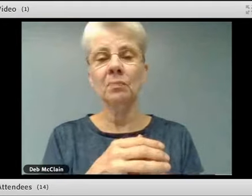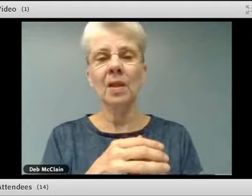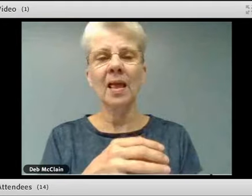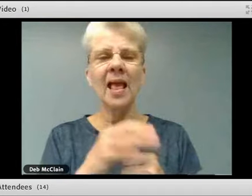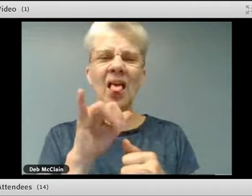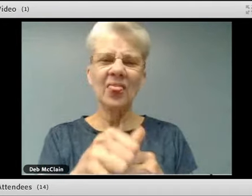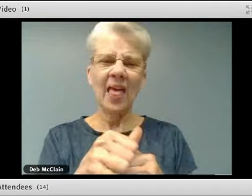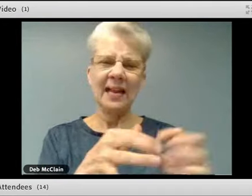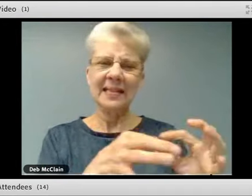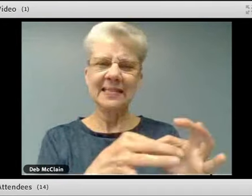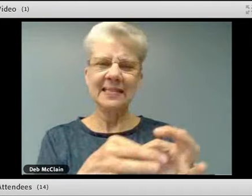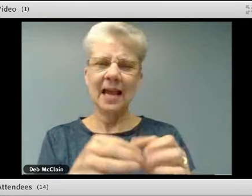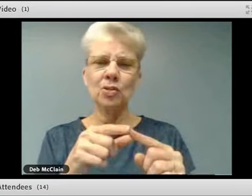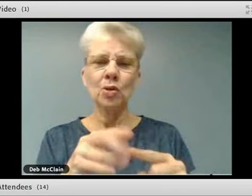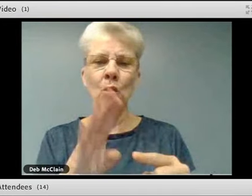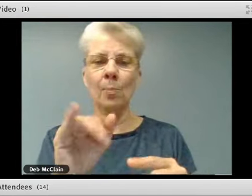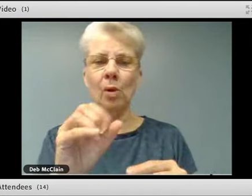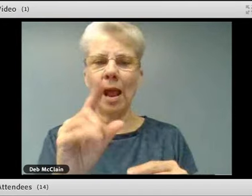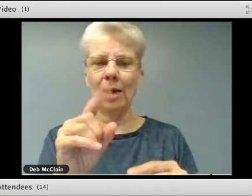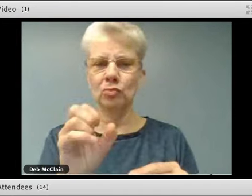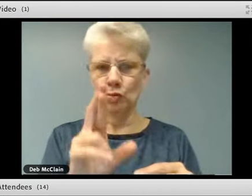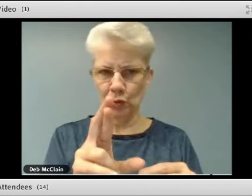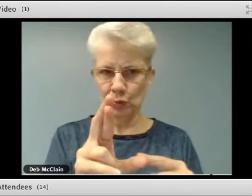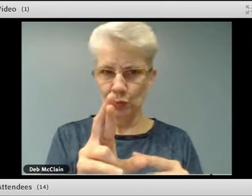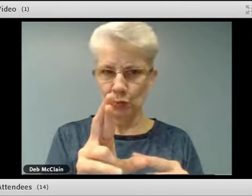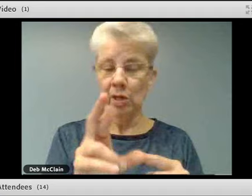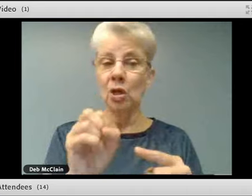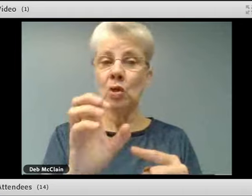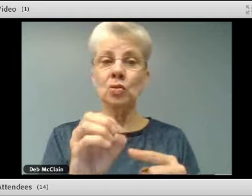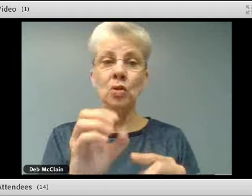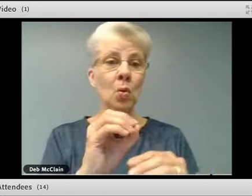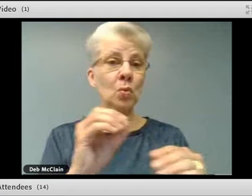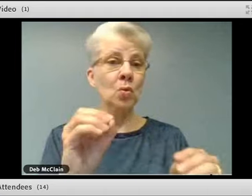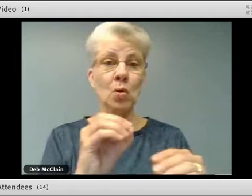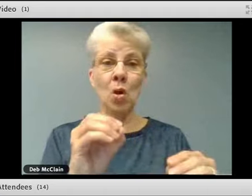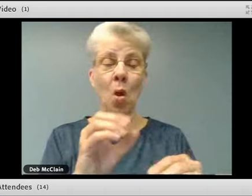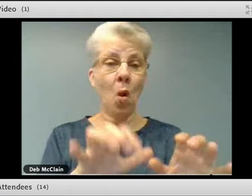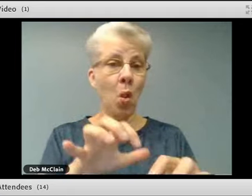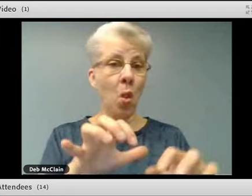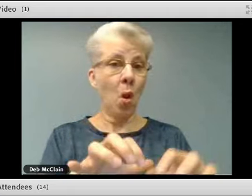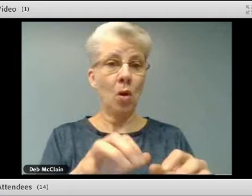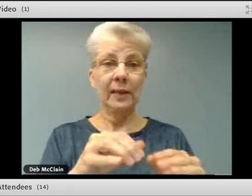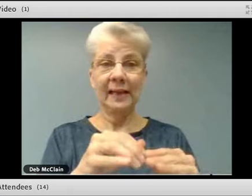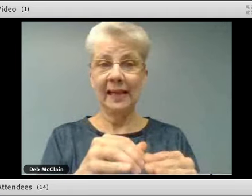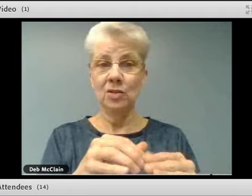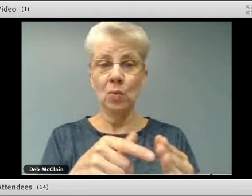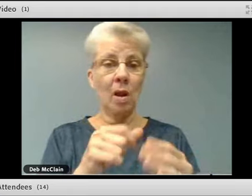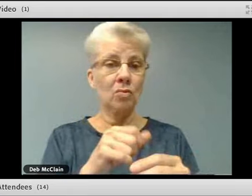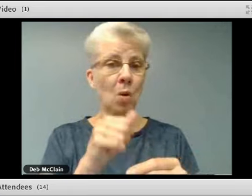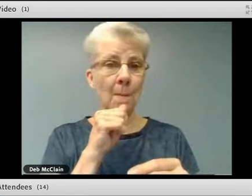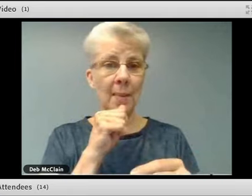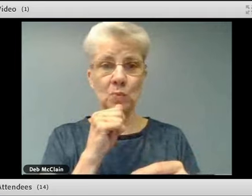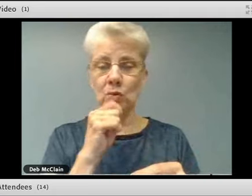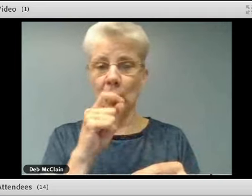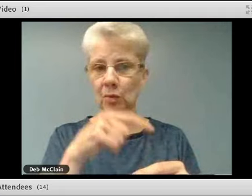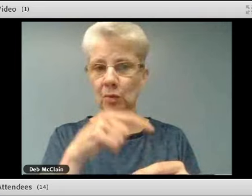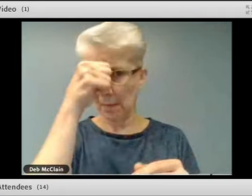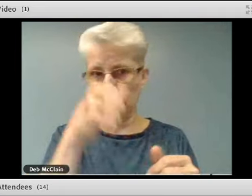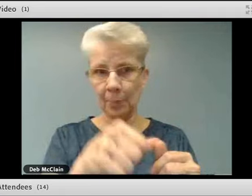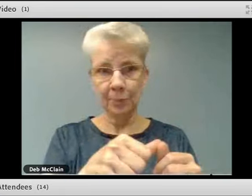is tied to your browser, so no login is required, no password is you don't have to remember